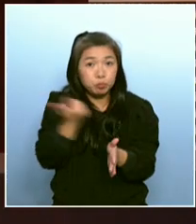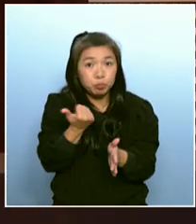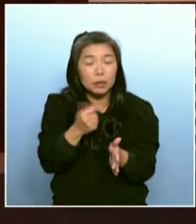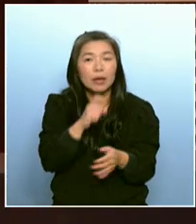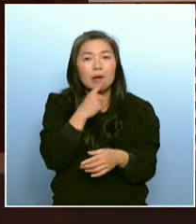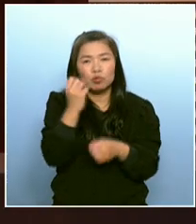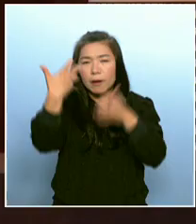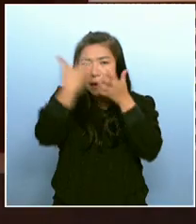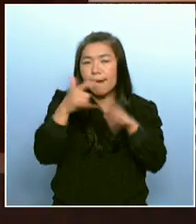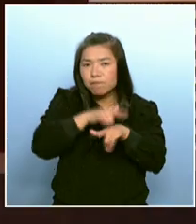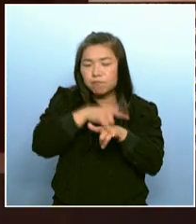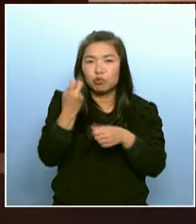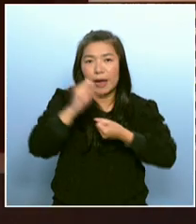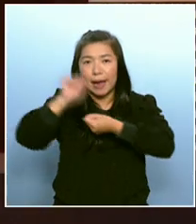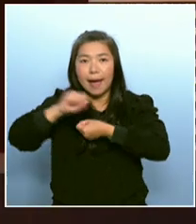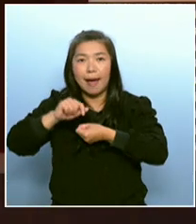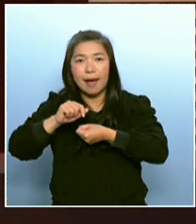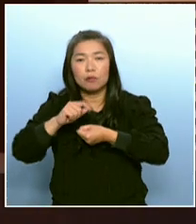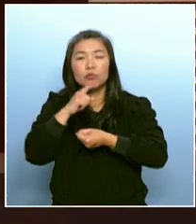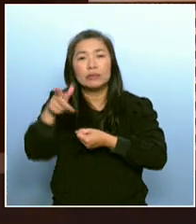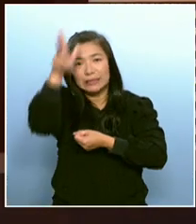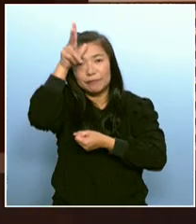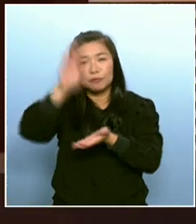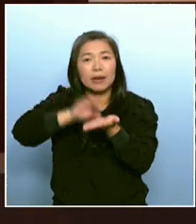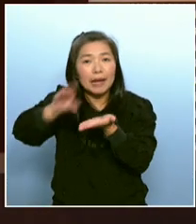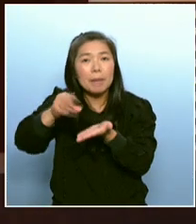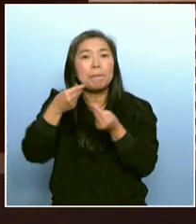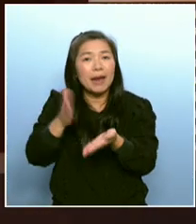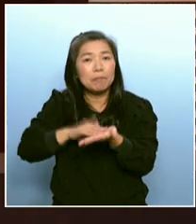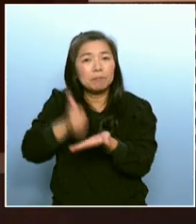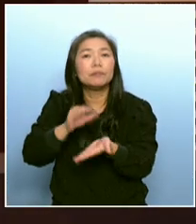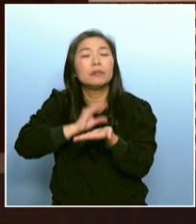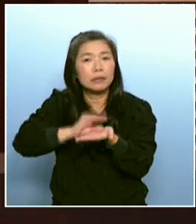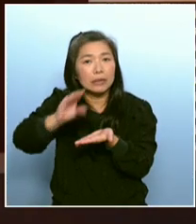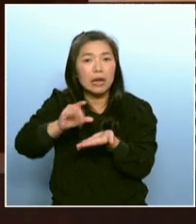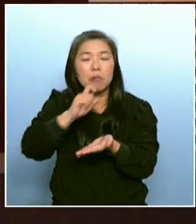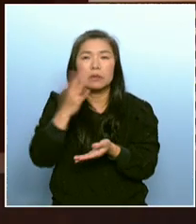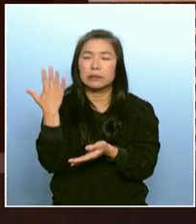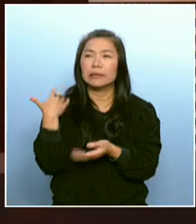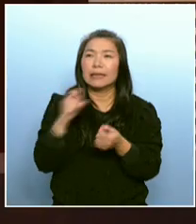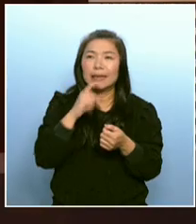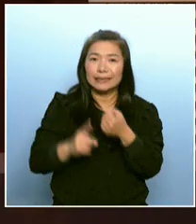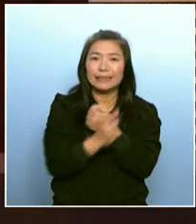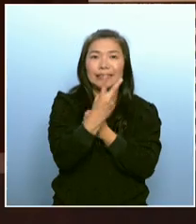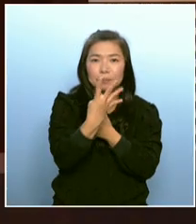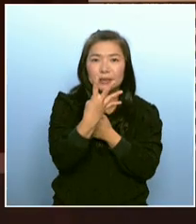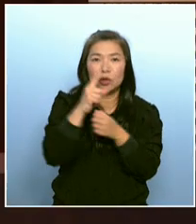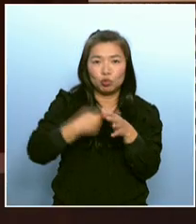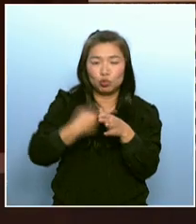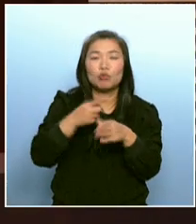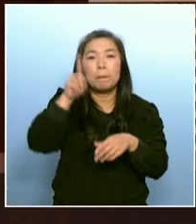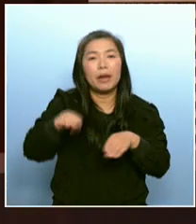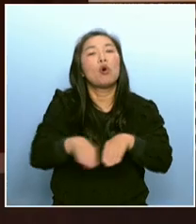When can the participating children start using the targeted savings? In the